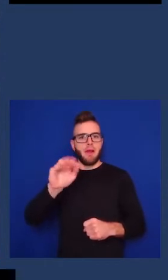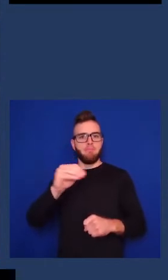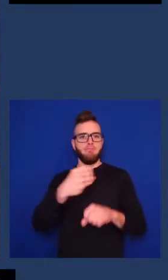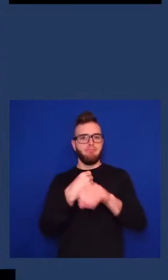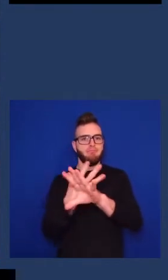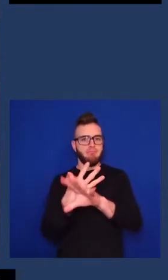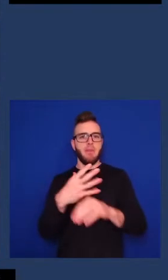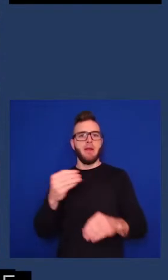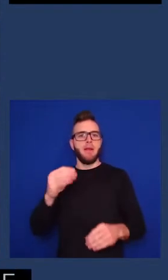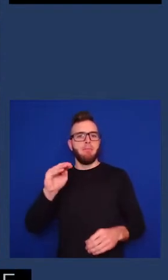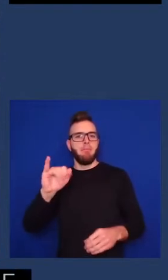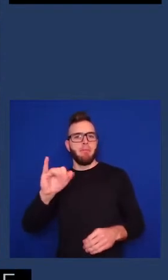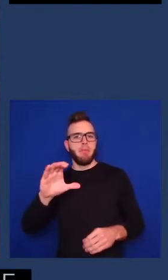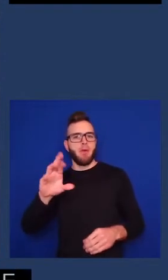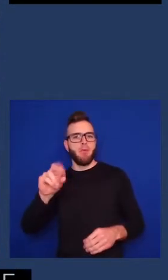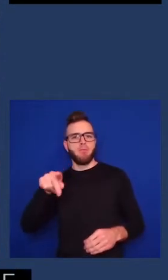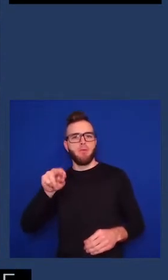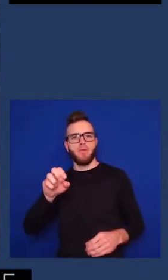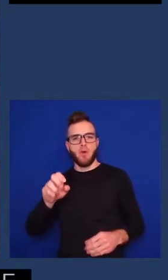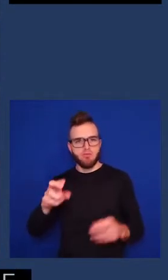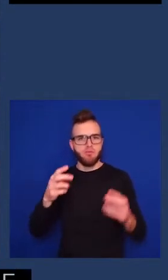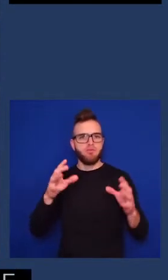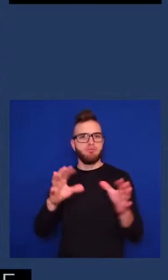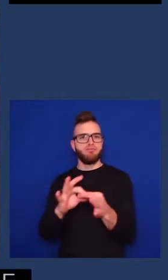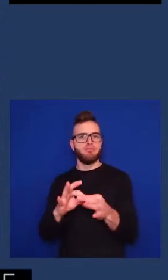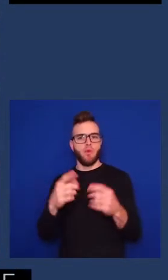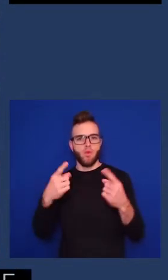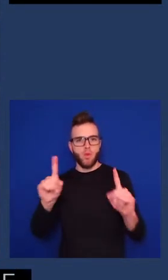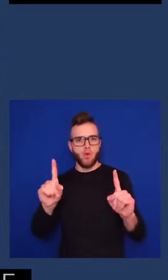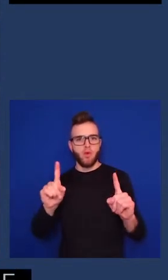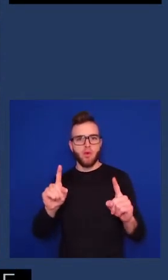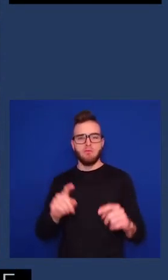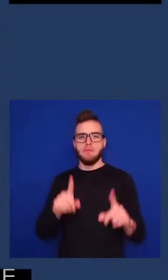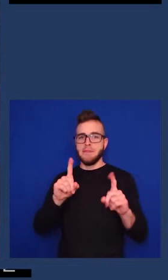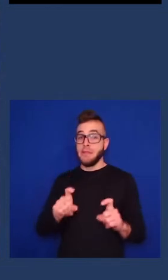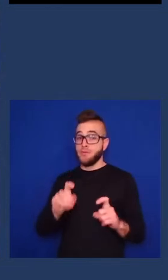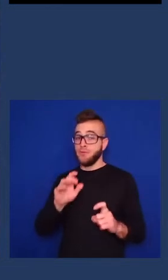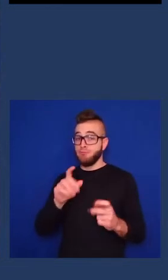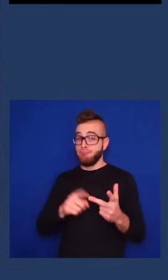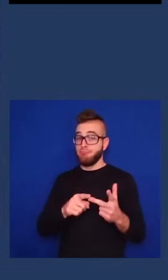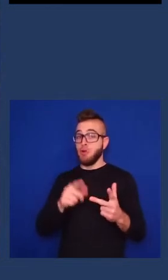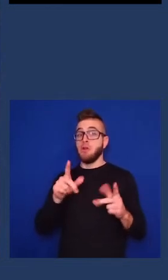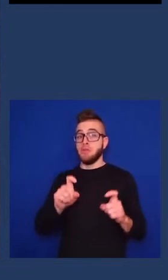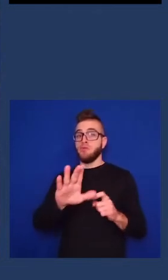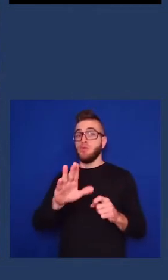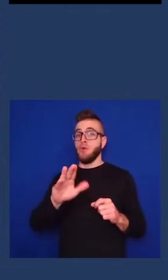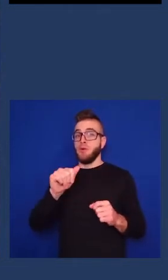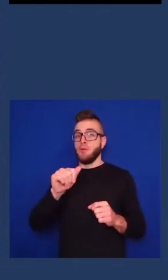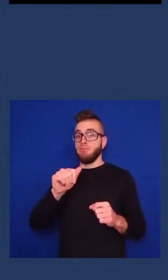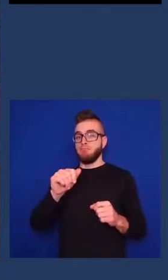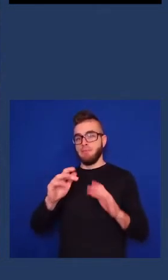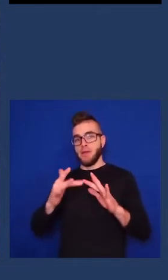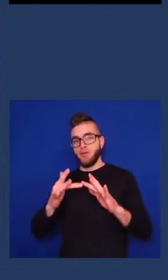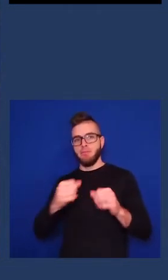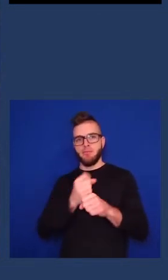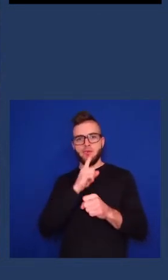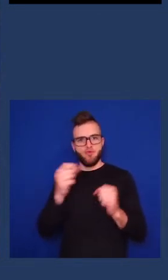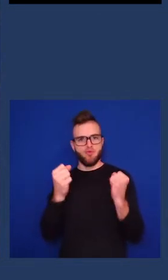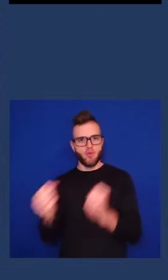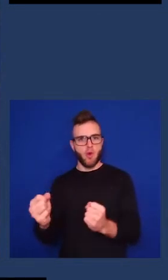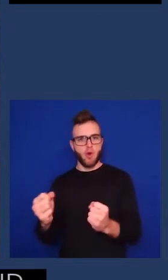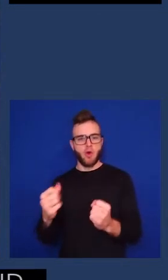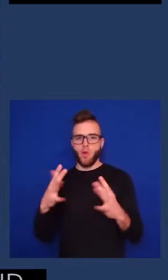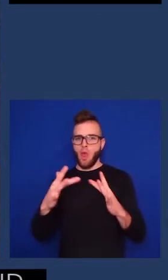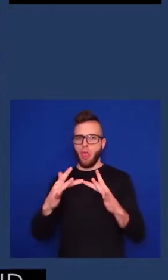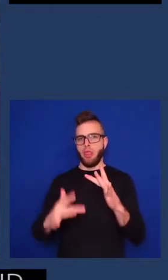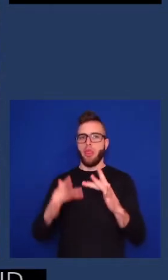application. Test your internet connection to ensure it is strong and working. You don't want the internet to drop during the virtual interview. And if